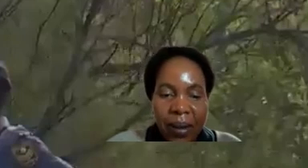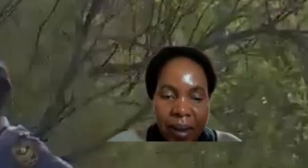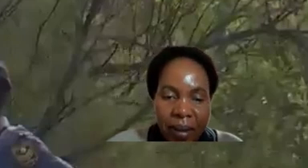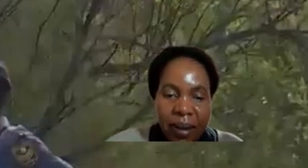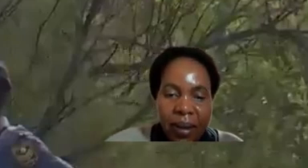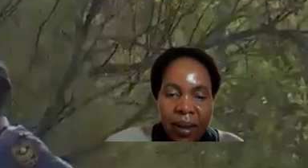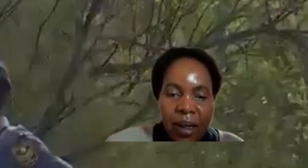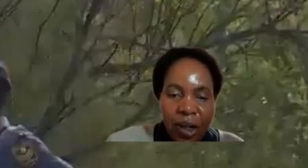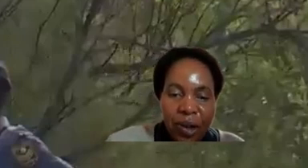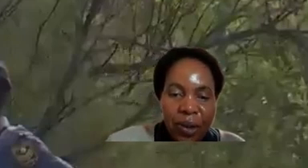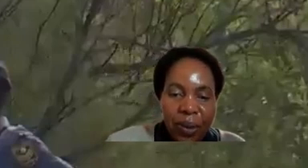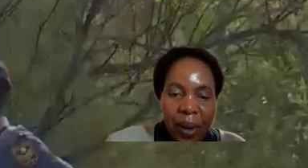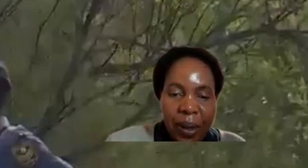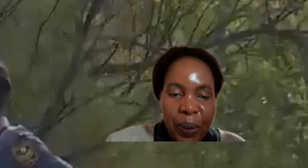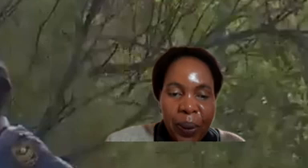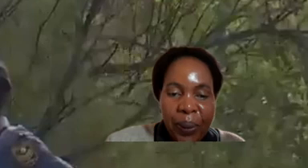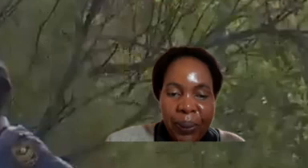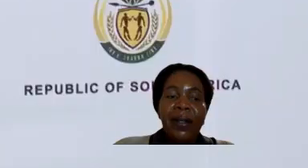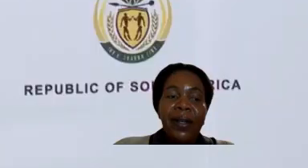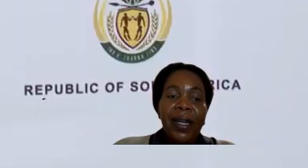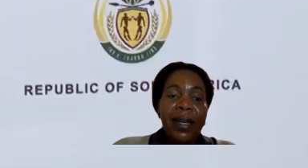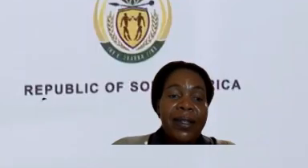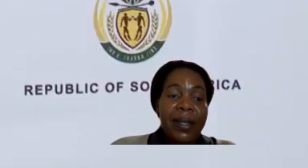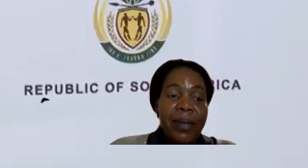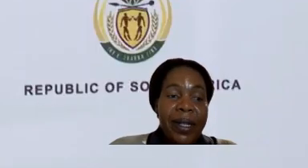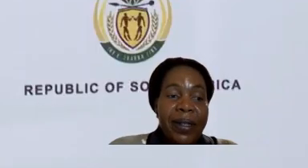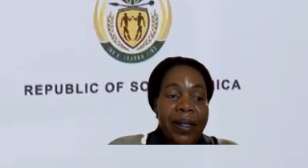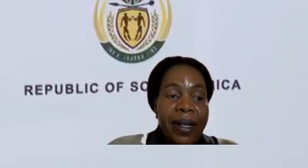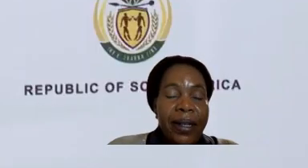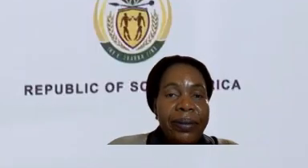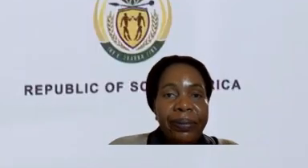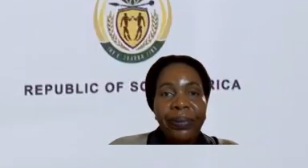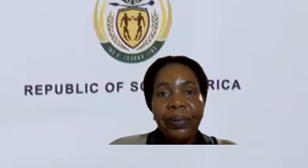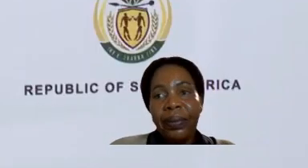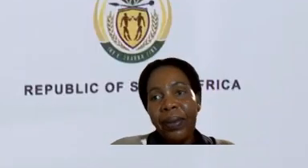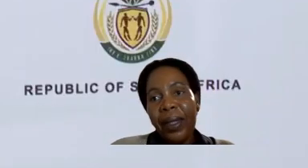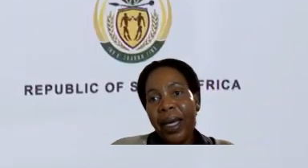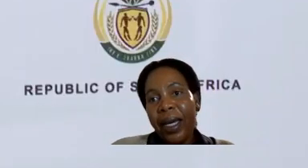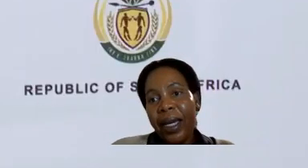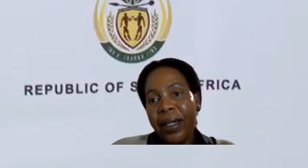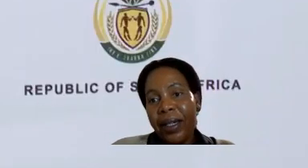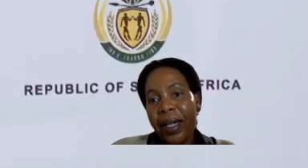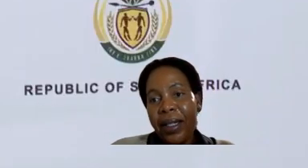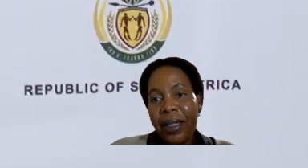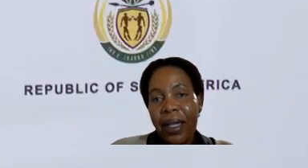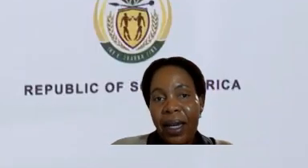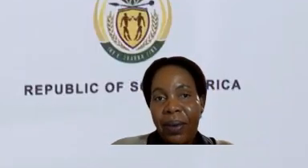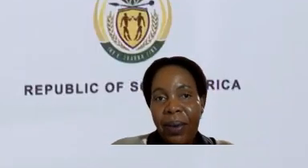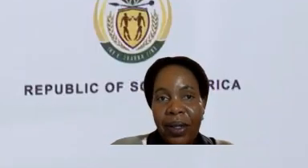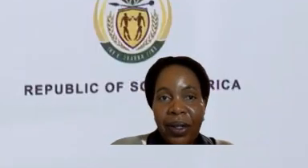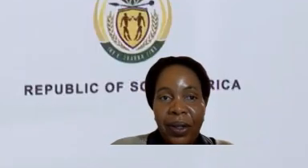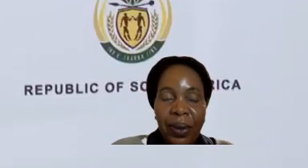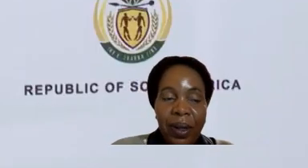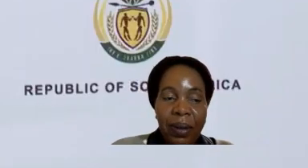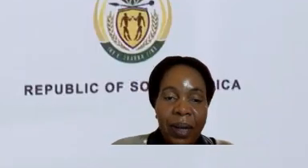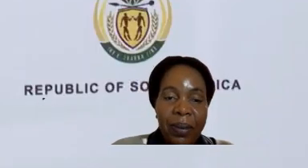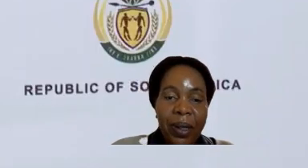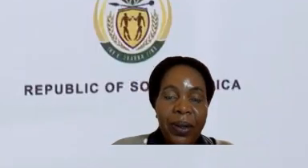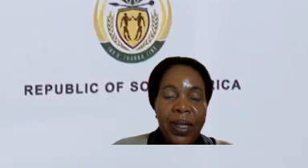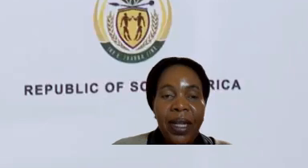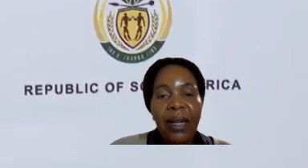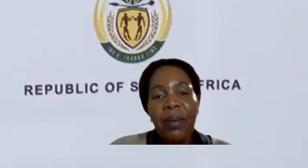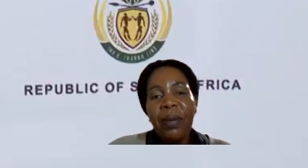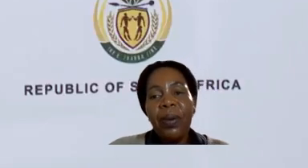about this issue as well. So here's the minister, and let's hear what she's talking